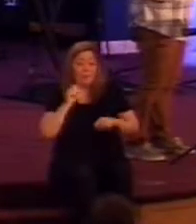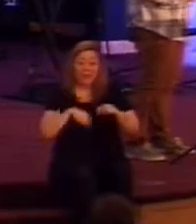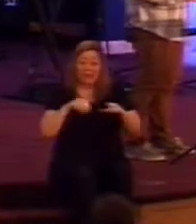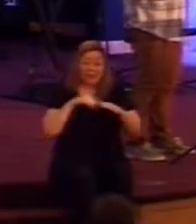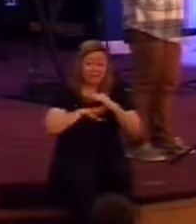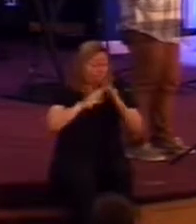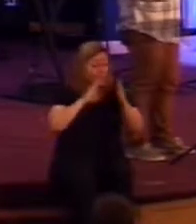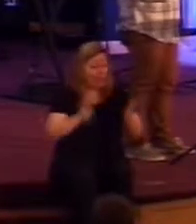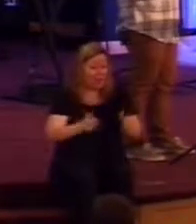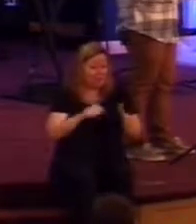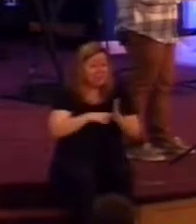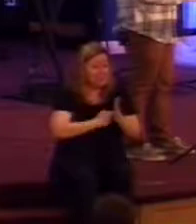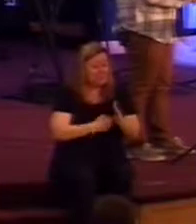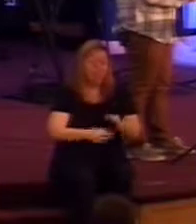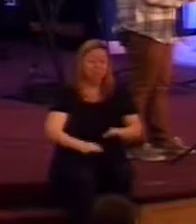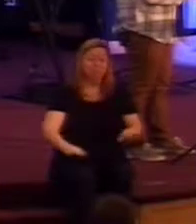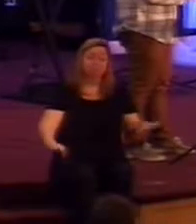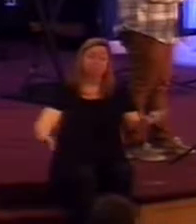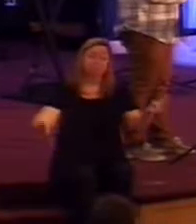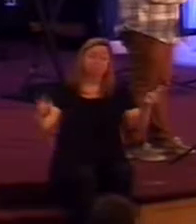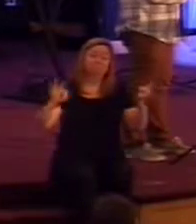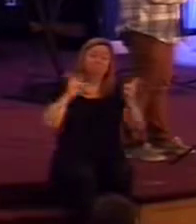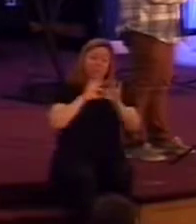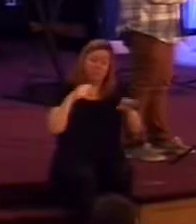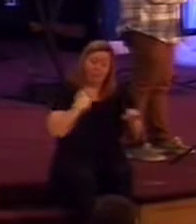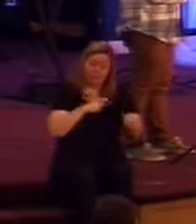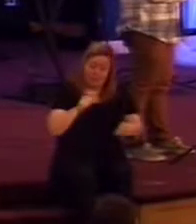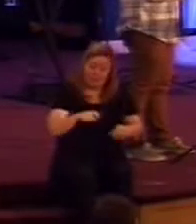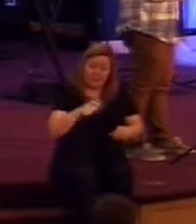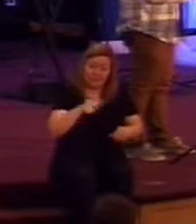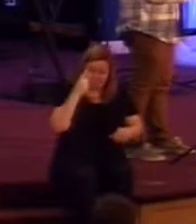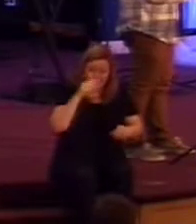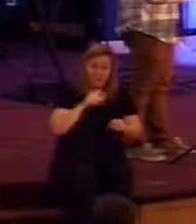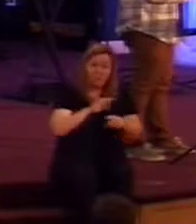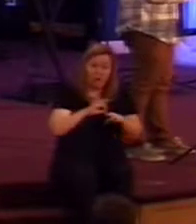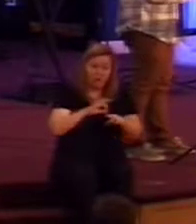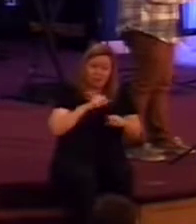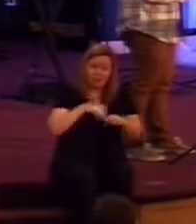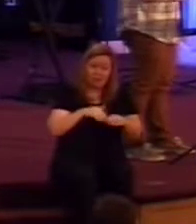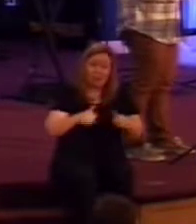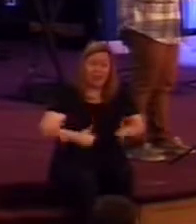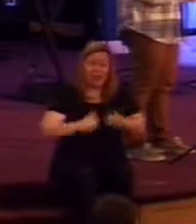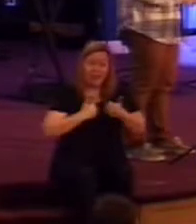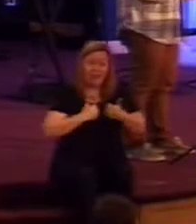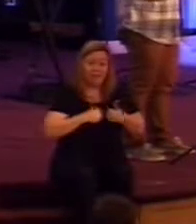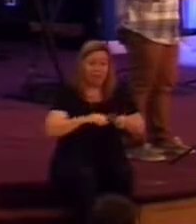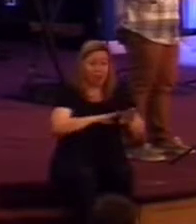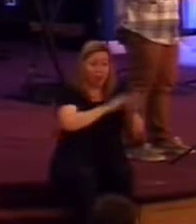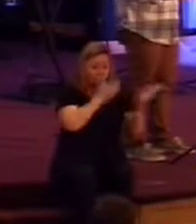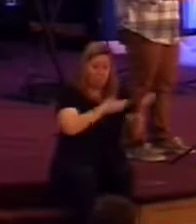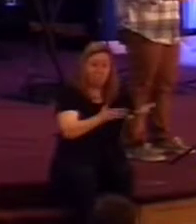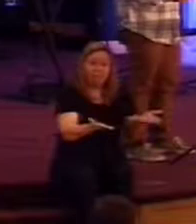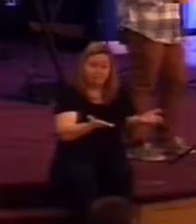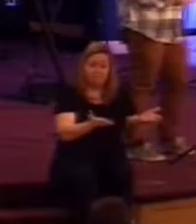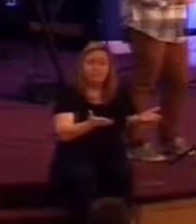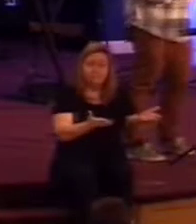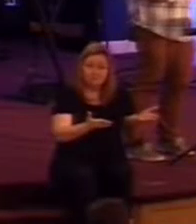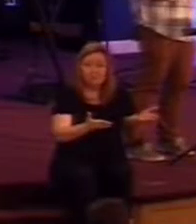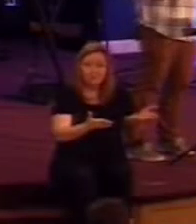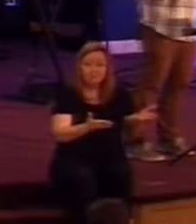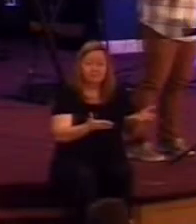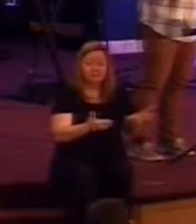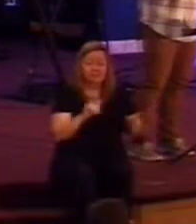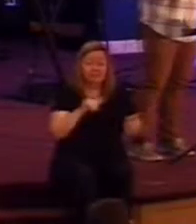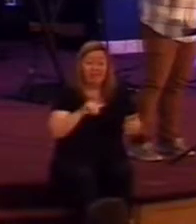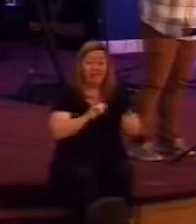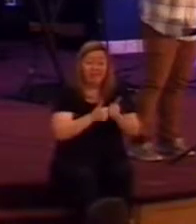so keys are this really vital thing that we need to function our lives. They unlock things. They open things up. And that is